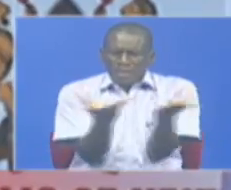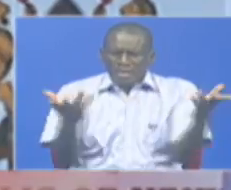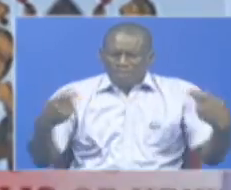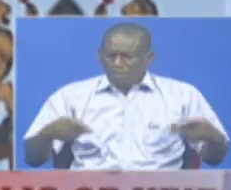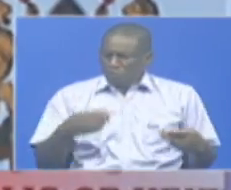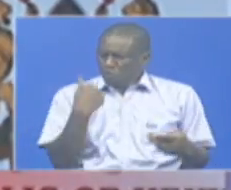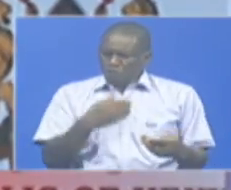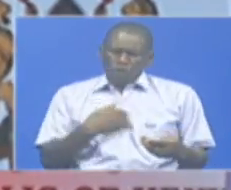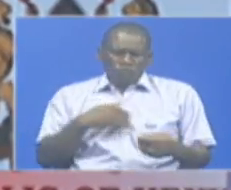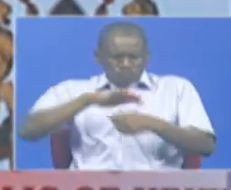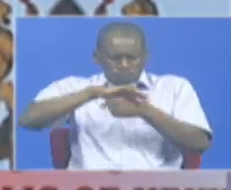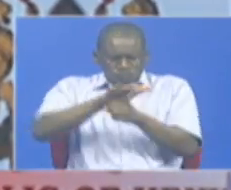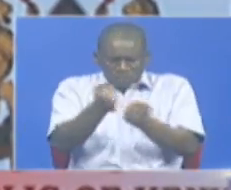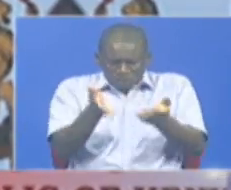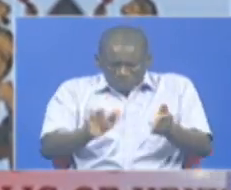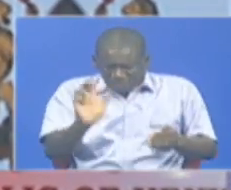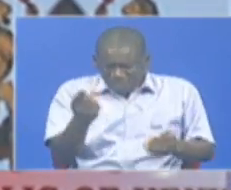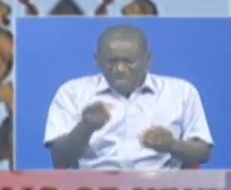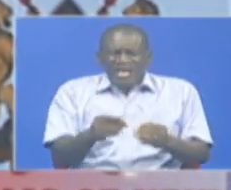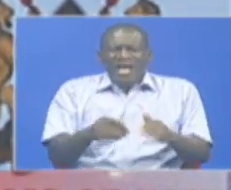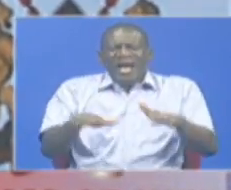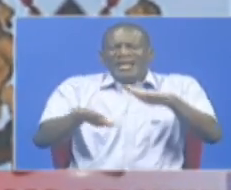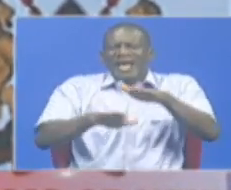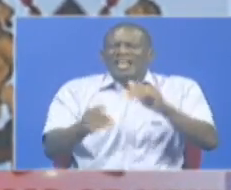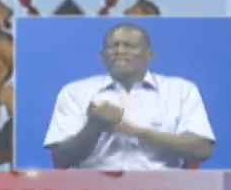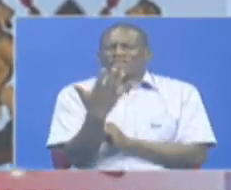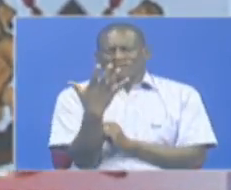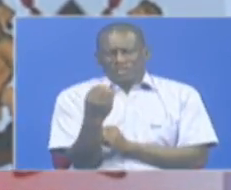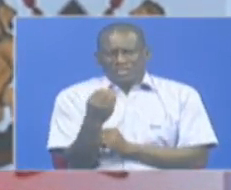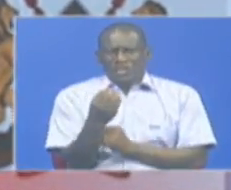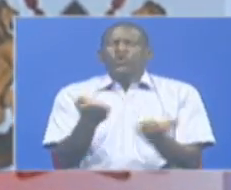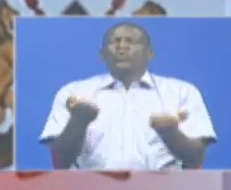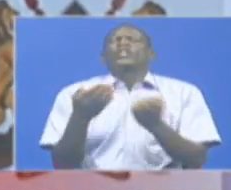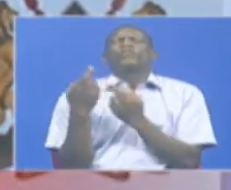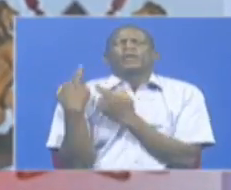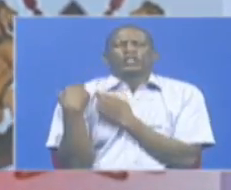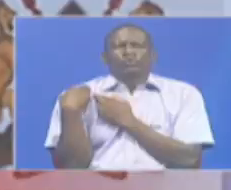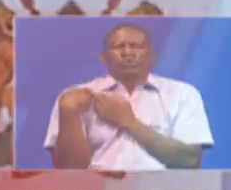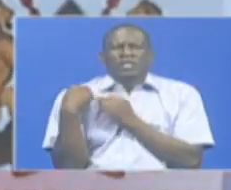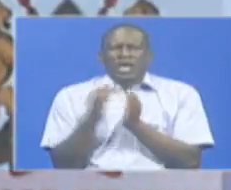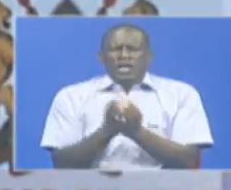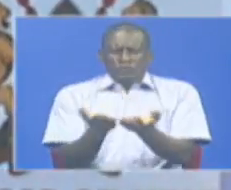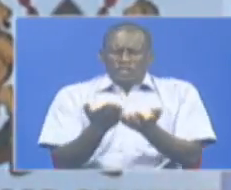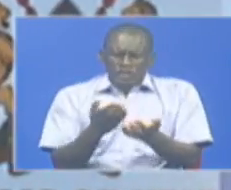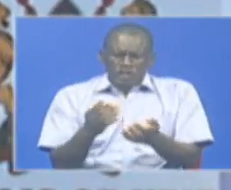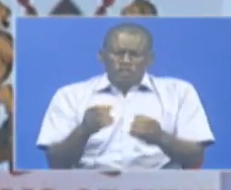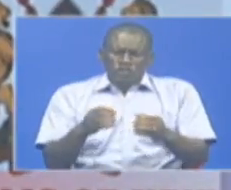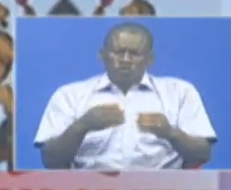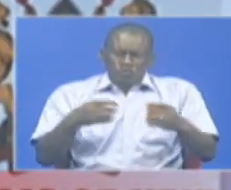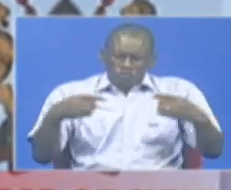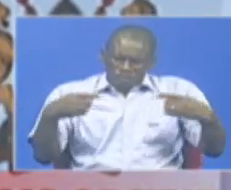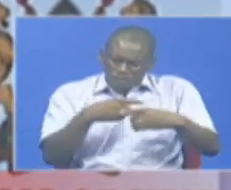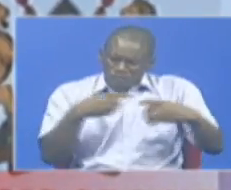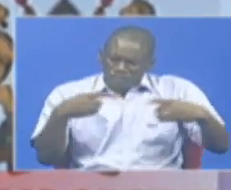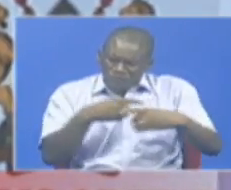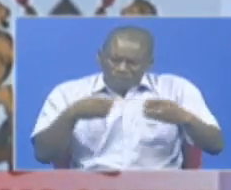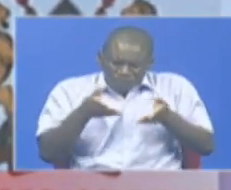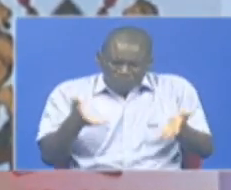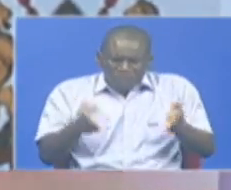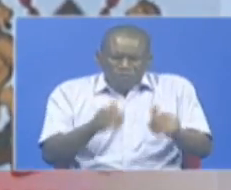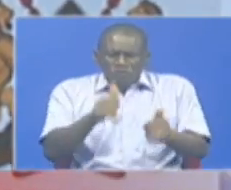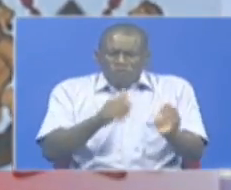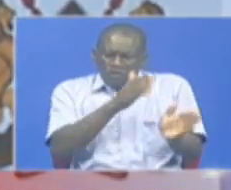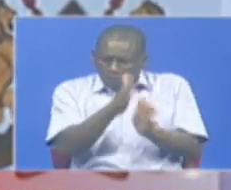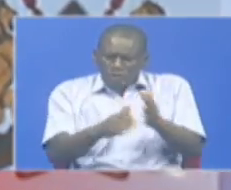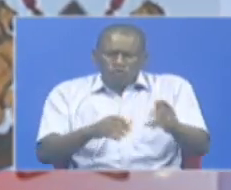population falls below this, meaning we do need to take charge, we do need to observe the various interventions that we've put in place.